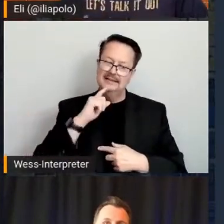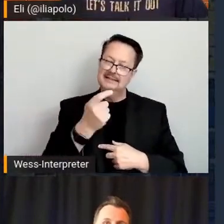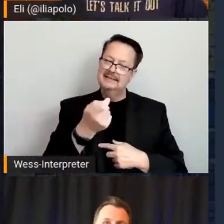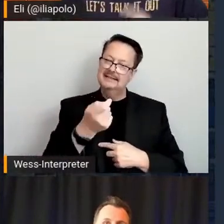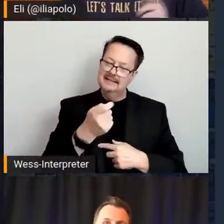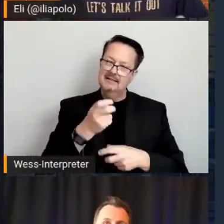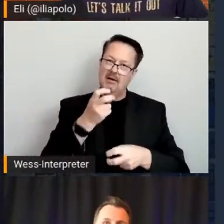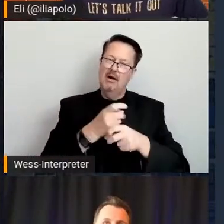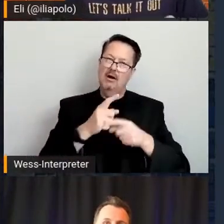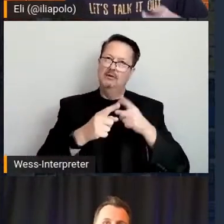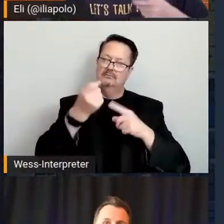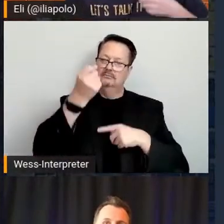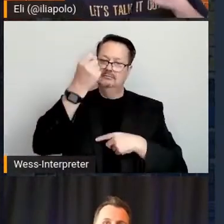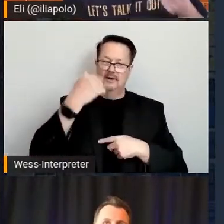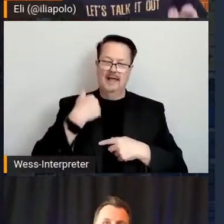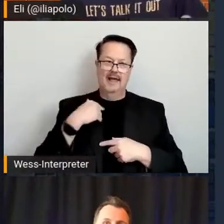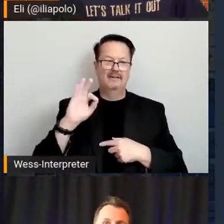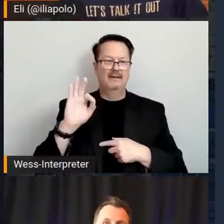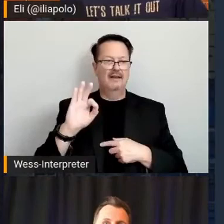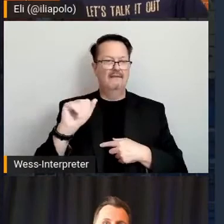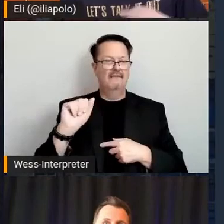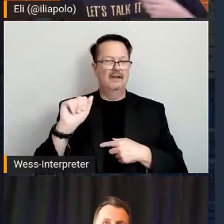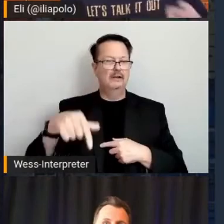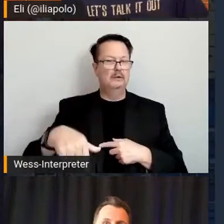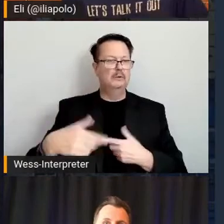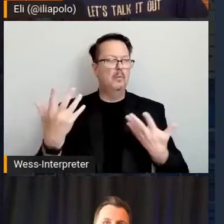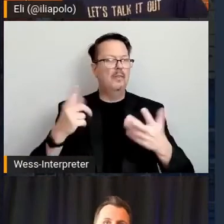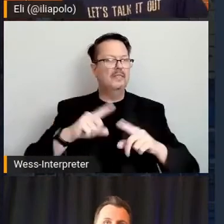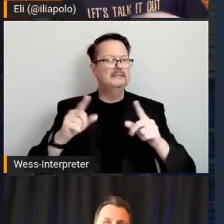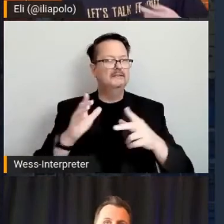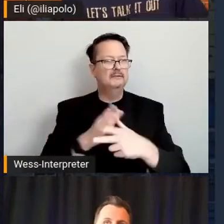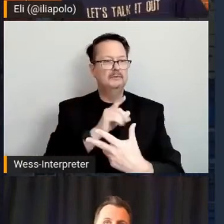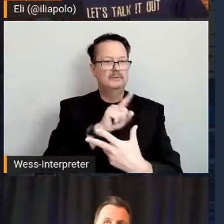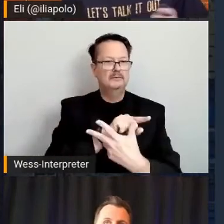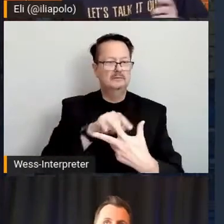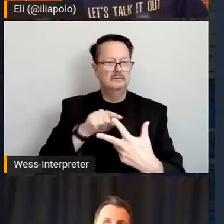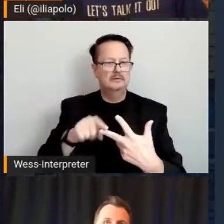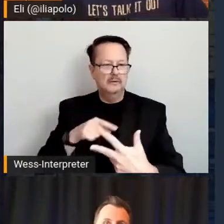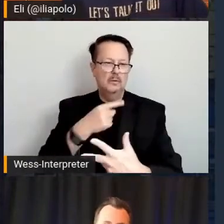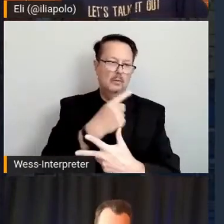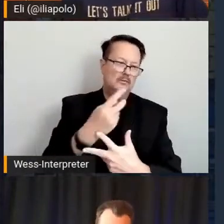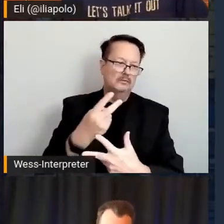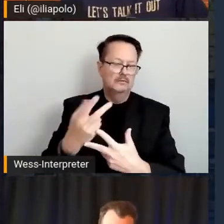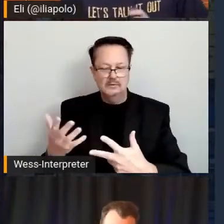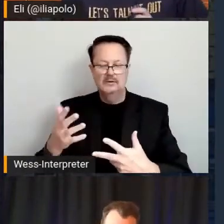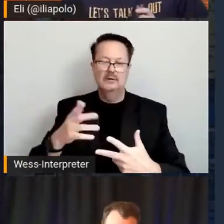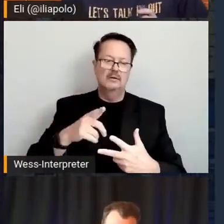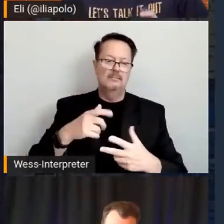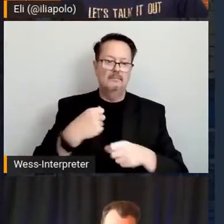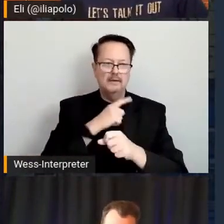of grasp. We have an FAQ. What are the differences between them? When you should use each one? So make sure you check that out.